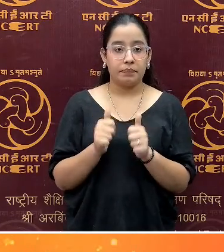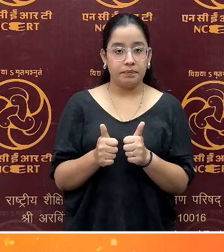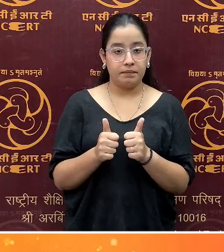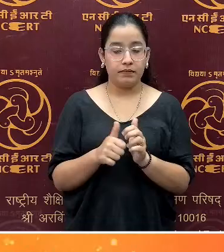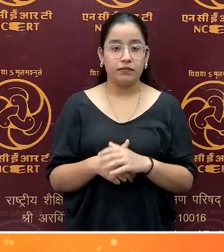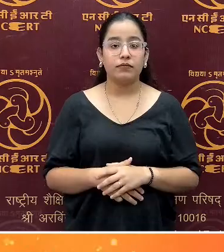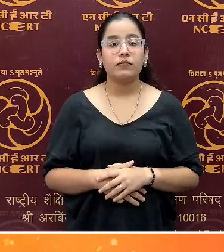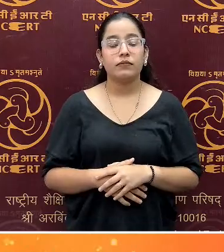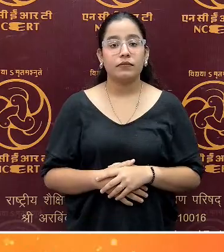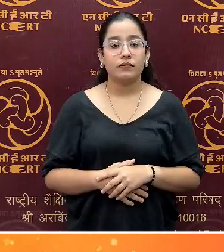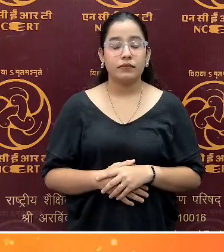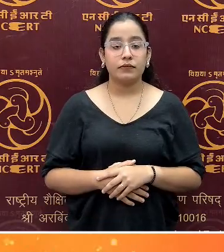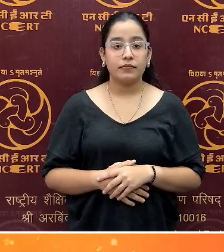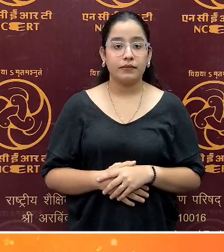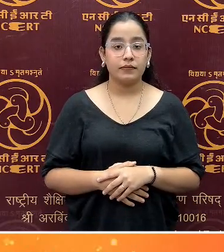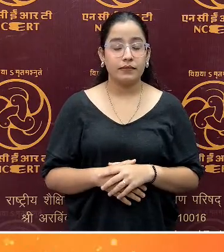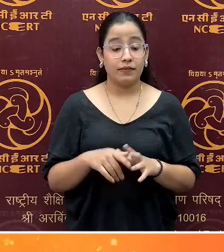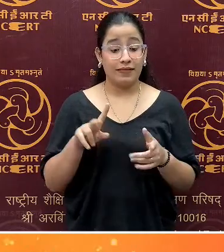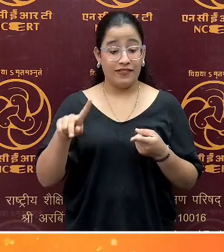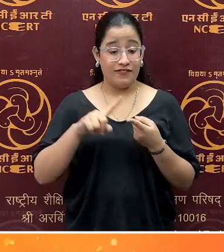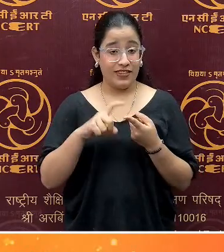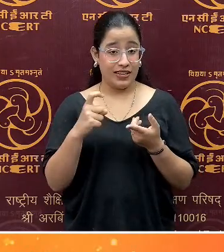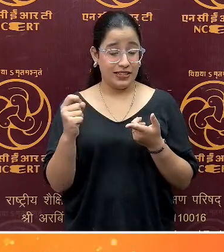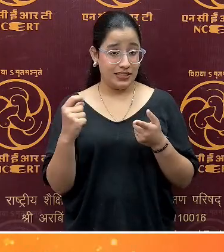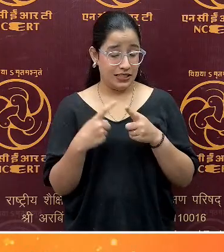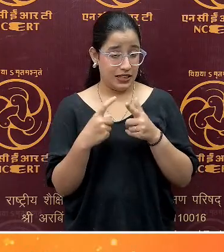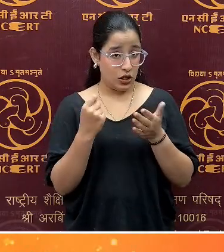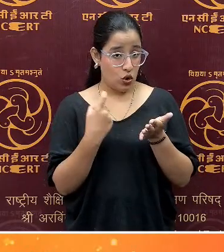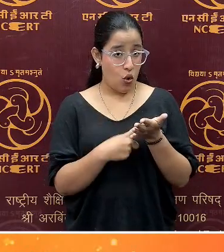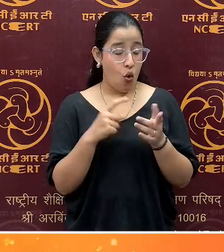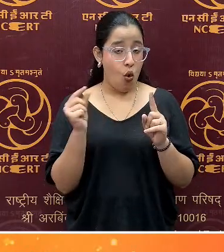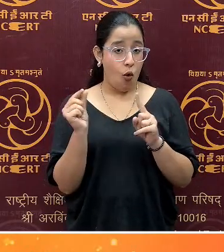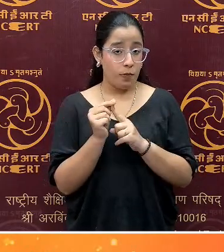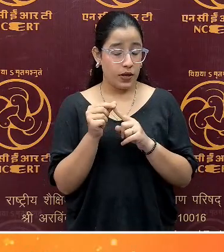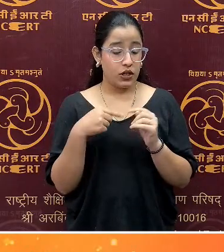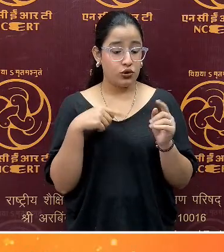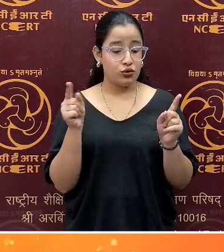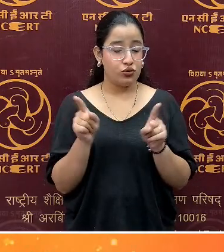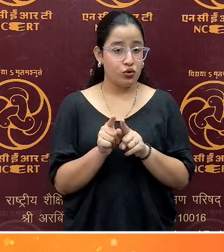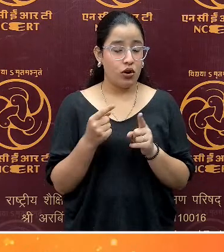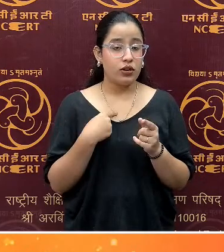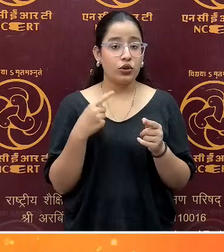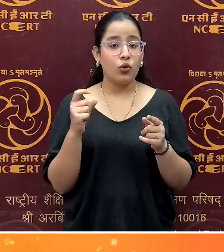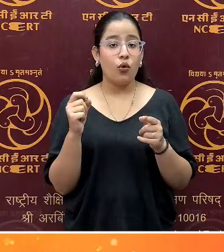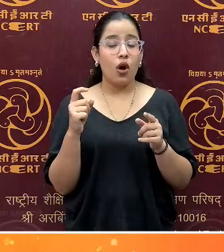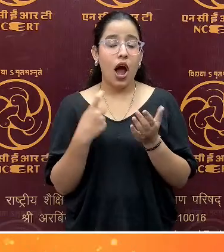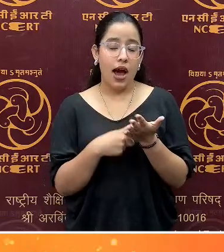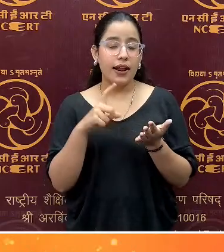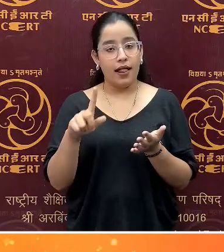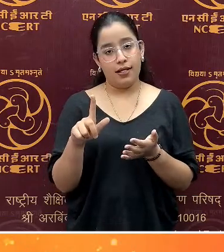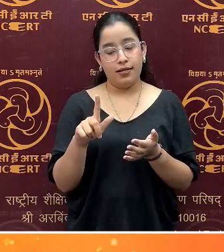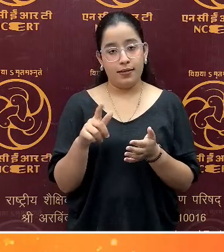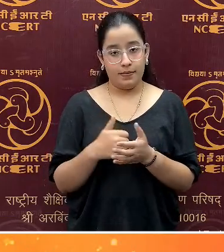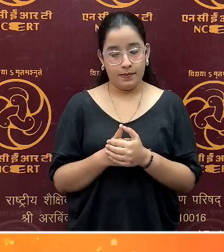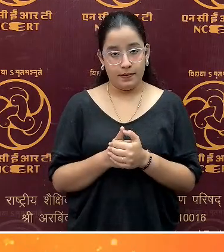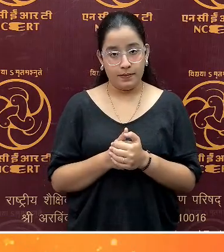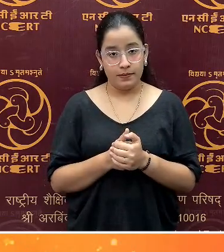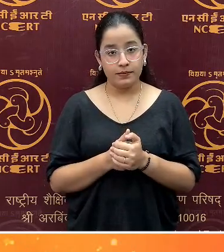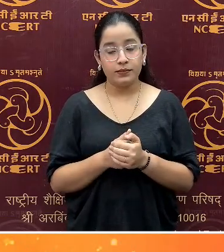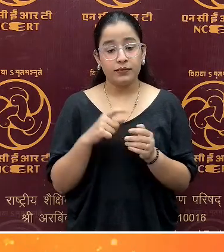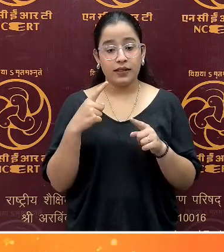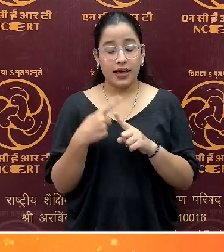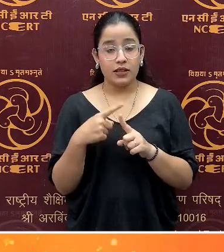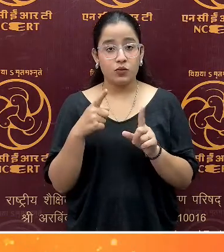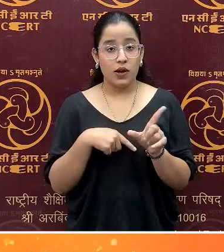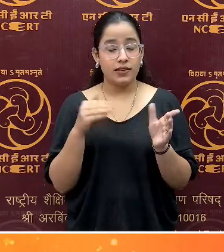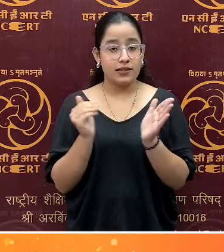has in the space. And the vector OP, in short, we can write it as R also. So these x, y, z,